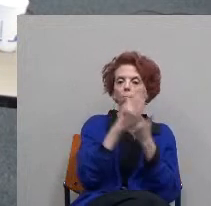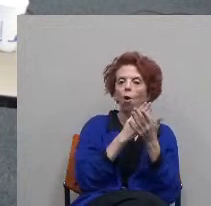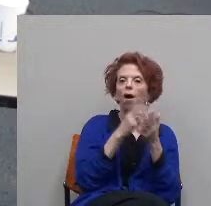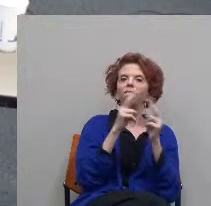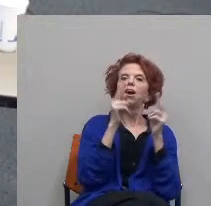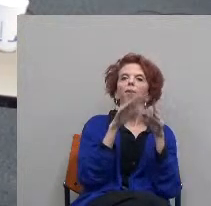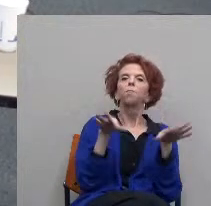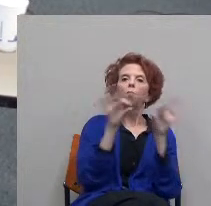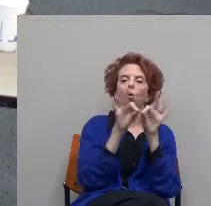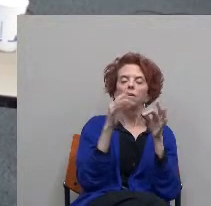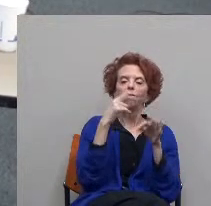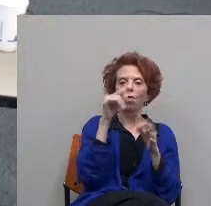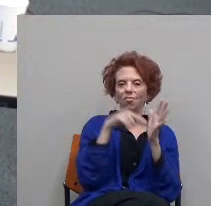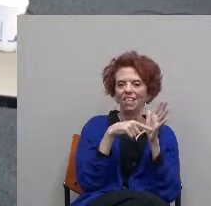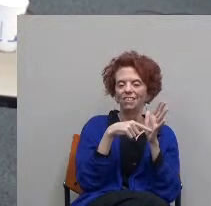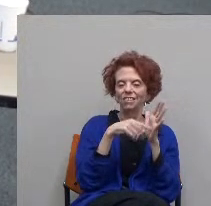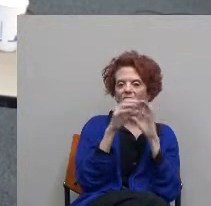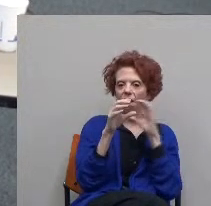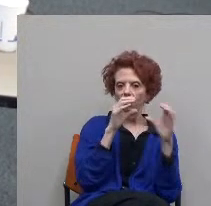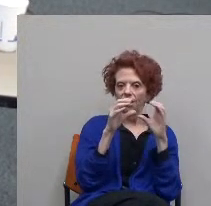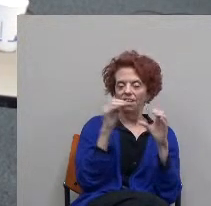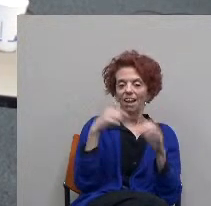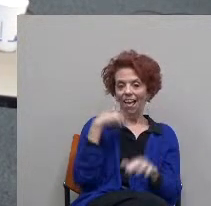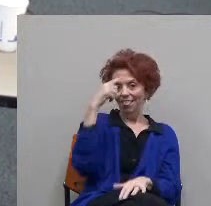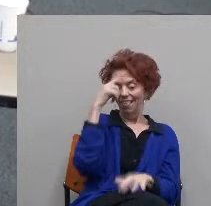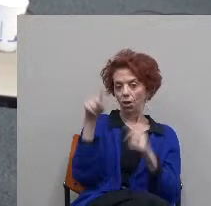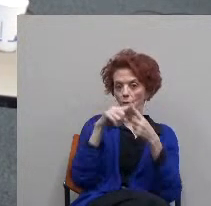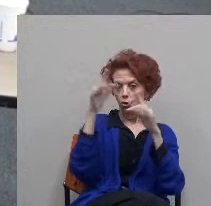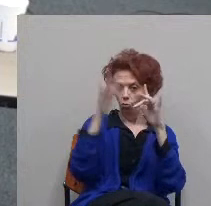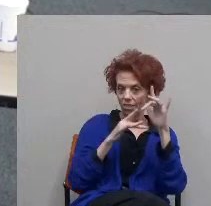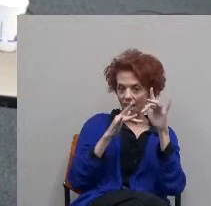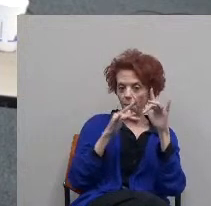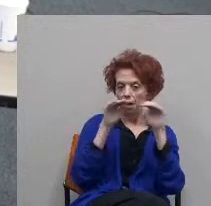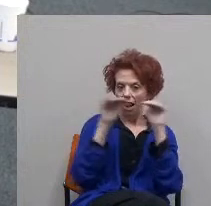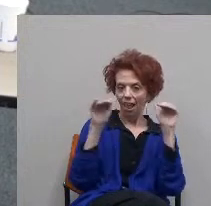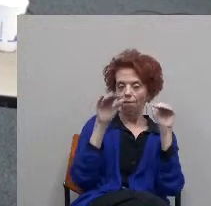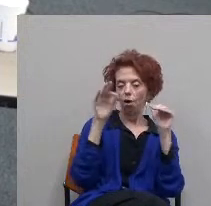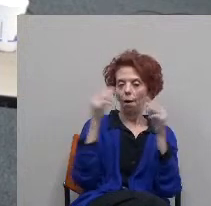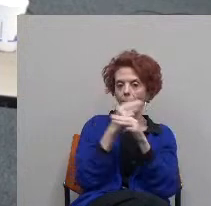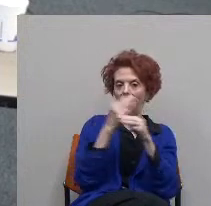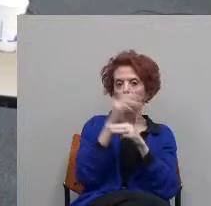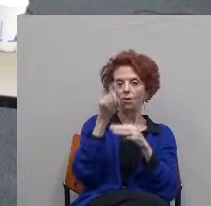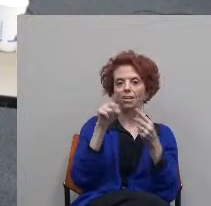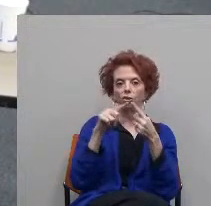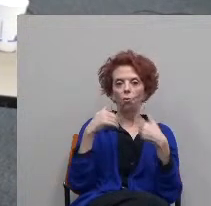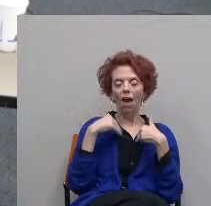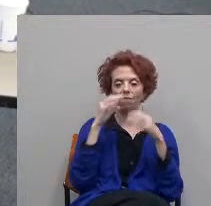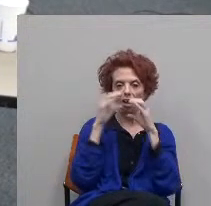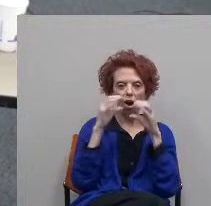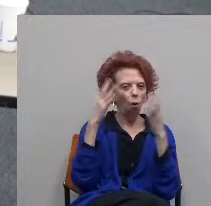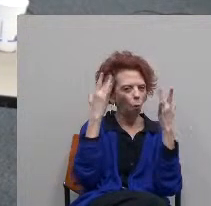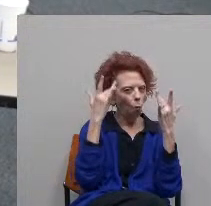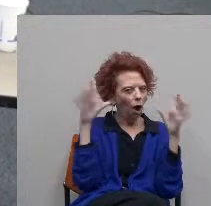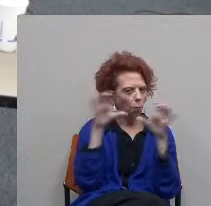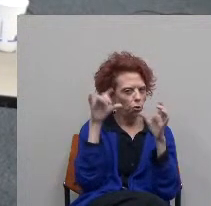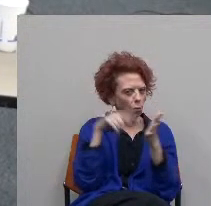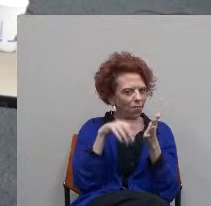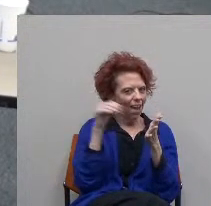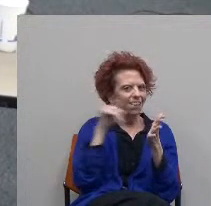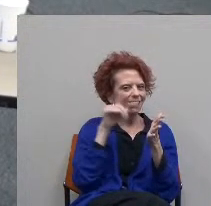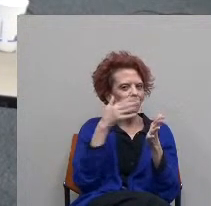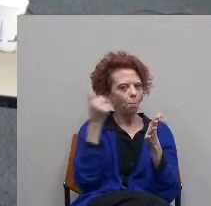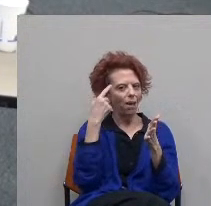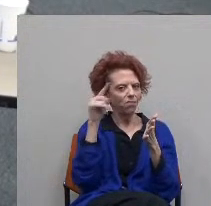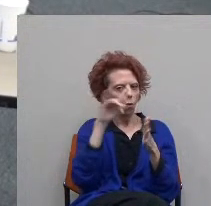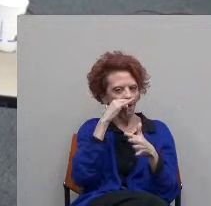this foundations conversation. And I feel like anytime you're skipping a level of math, we need to have a conversation about like, why are we doing this and is this